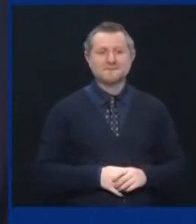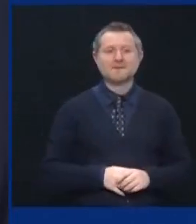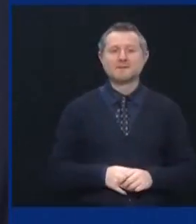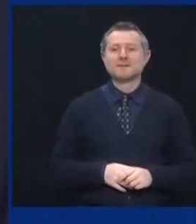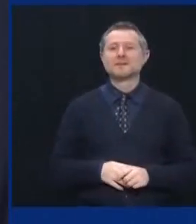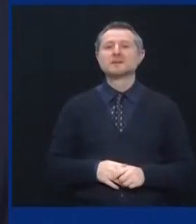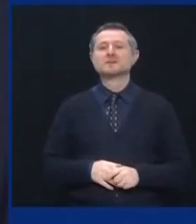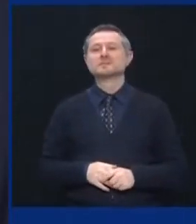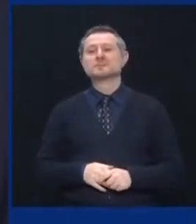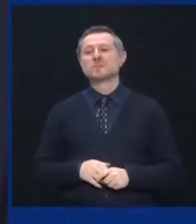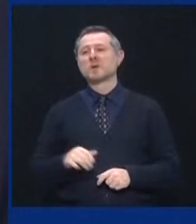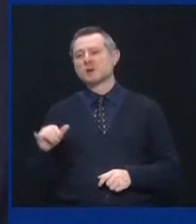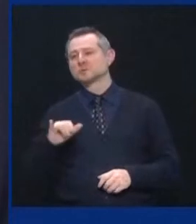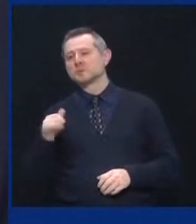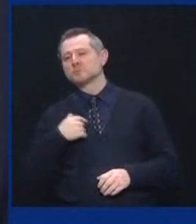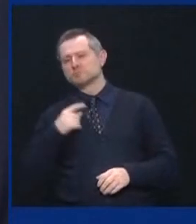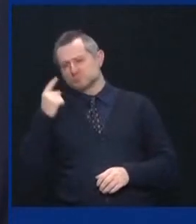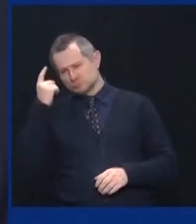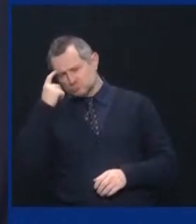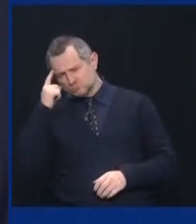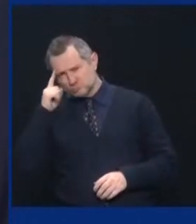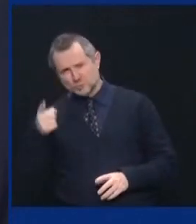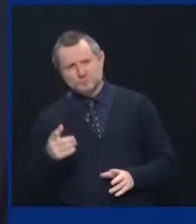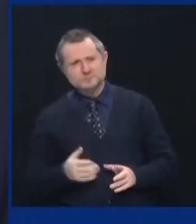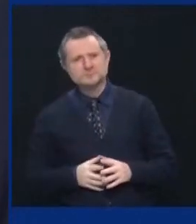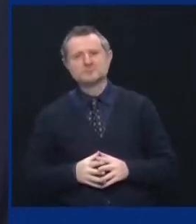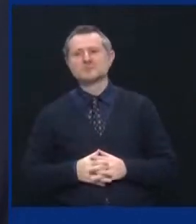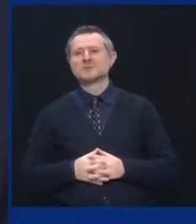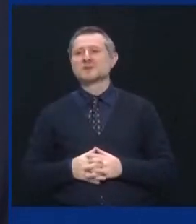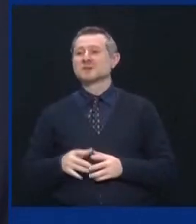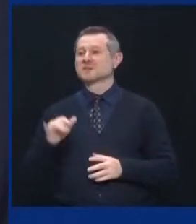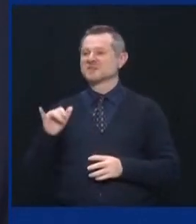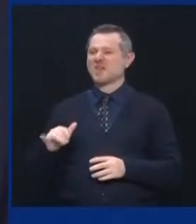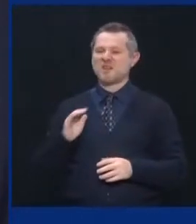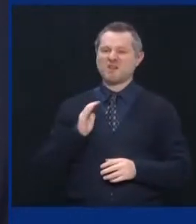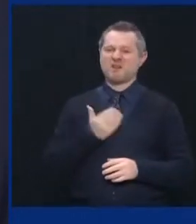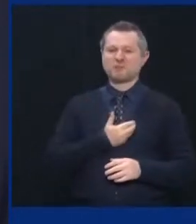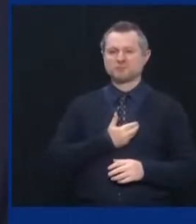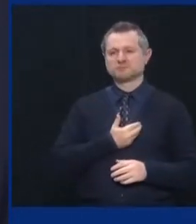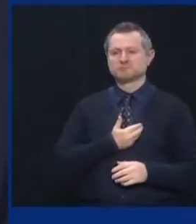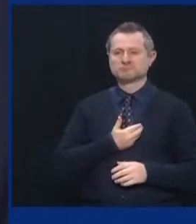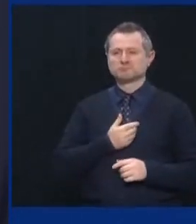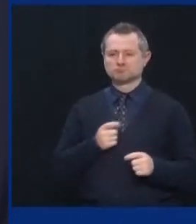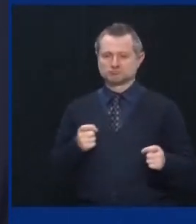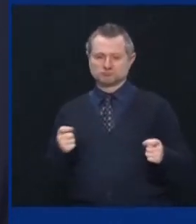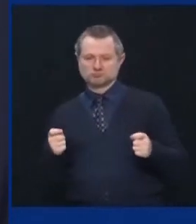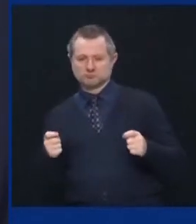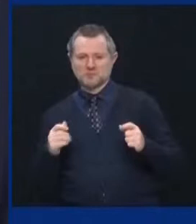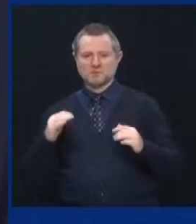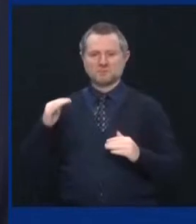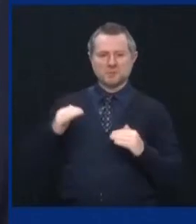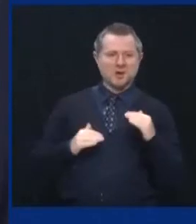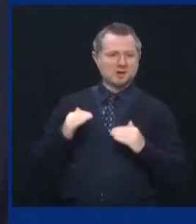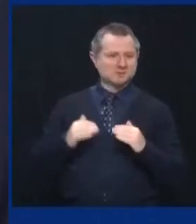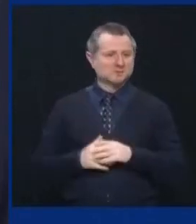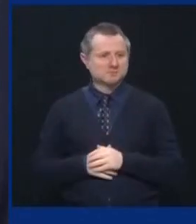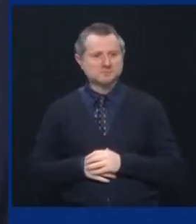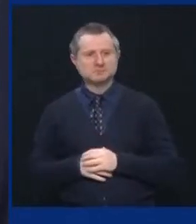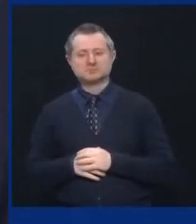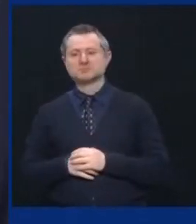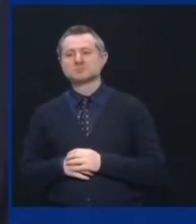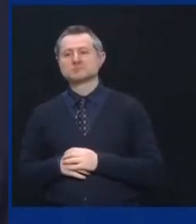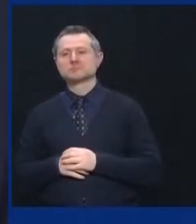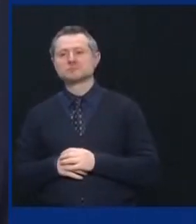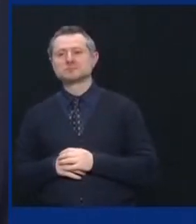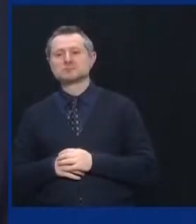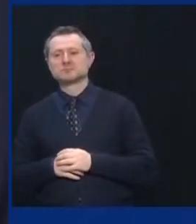also be as smart as we can. That's been the balance we've kept from day one. And if you want